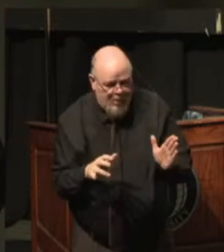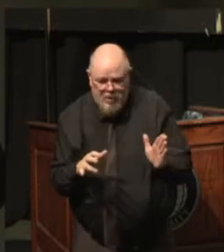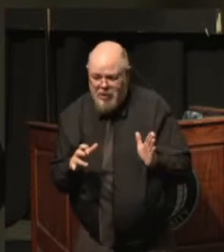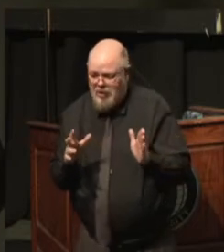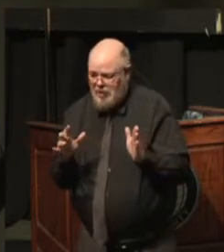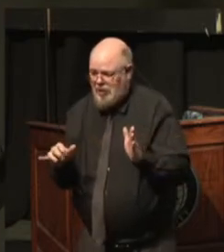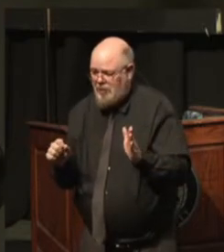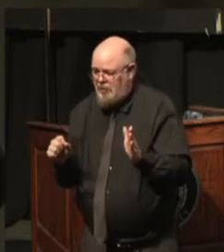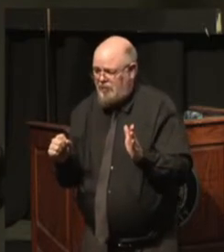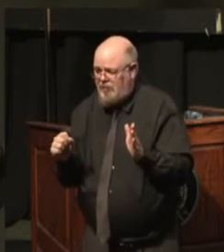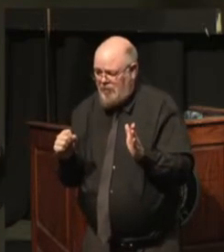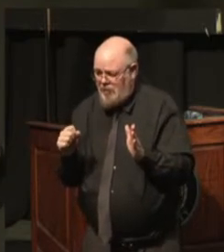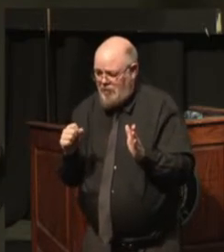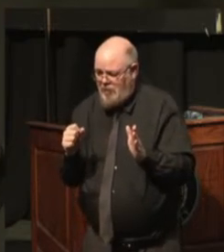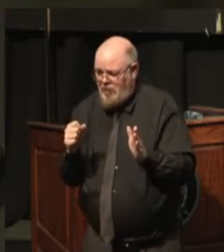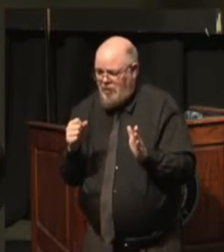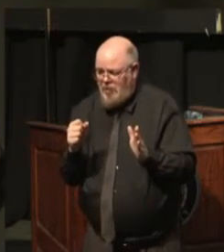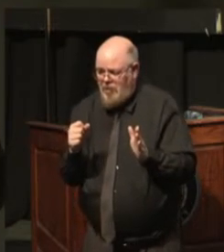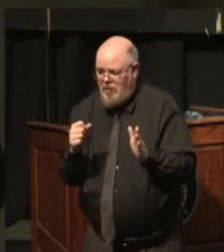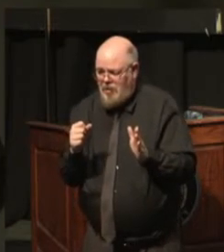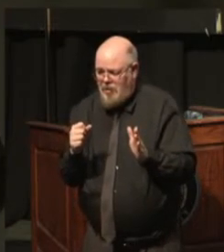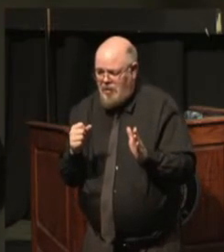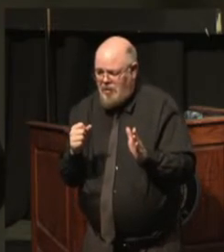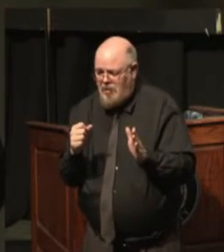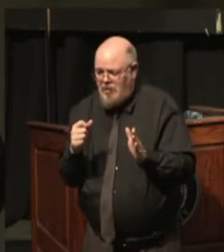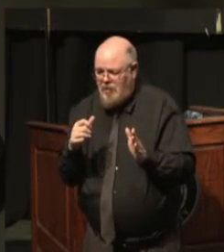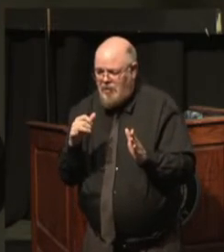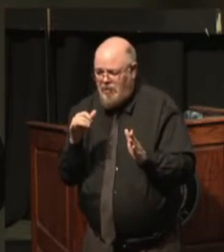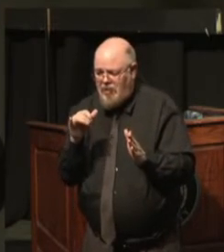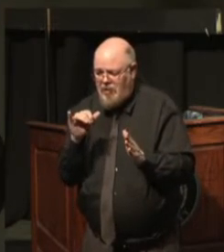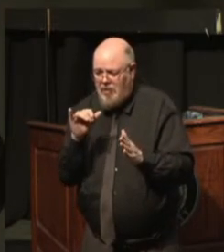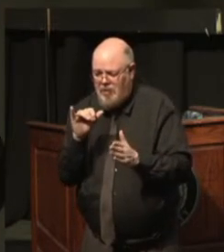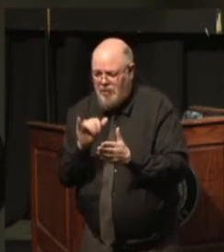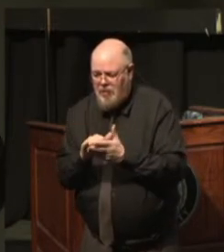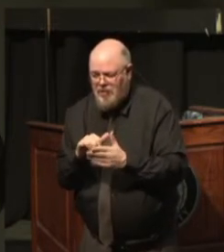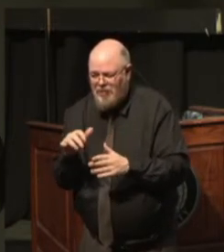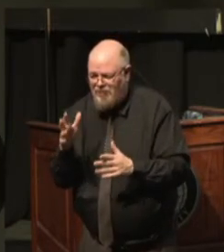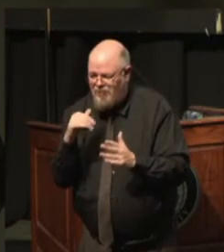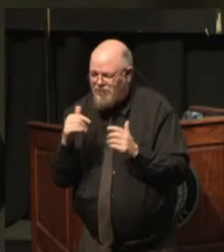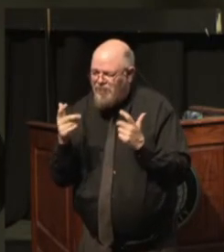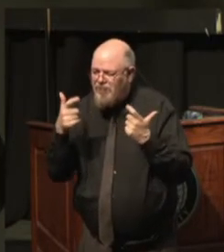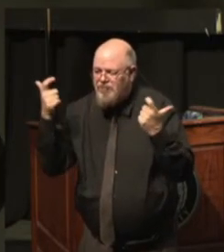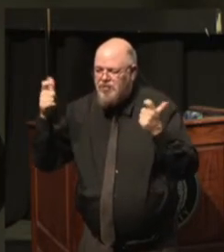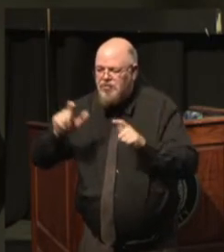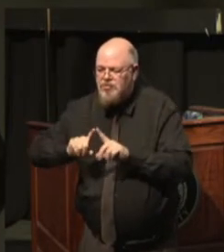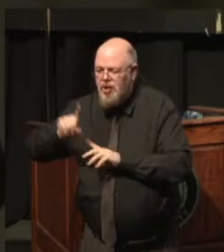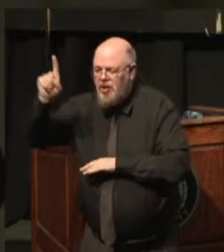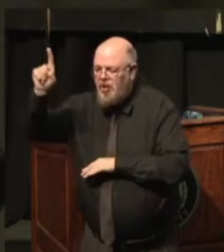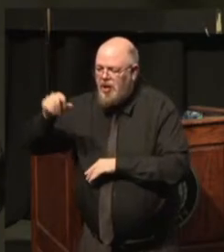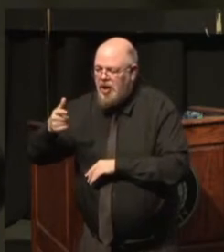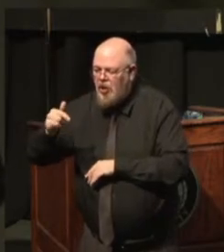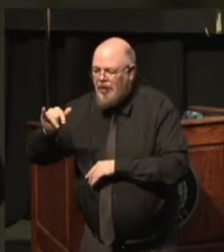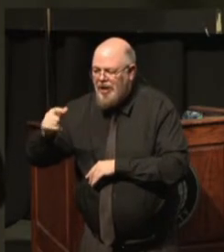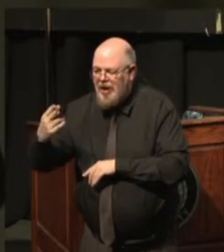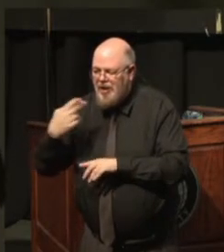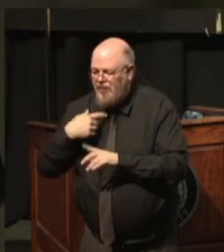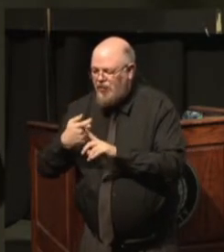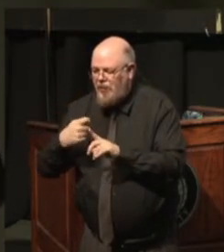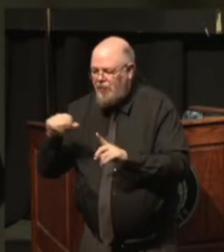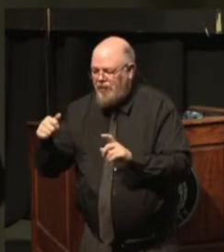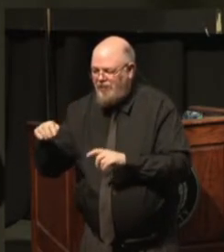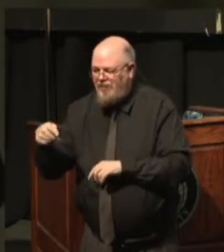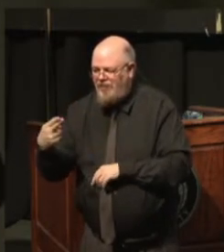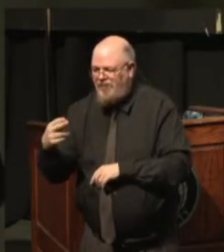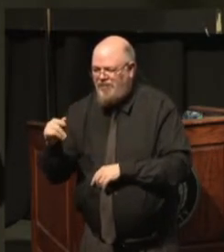Israelite, and they're constantly fighting each other. And the Israelites have had the upper hand a lot of it this time. So I guess Goliath wants to take things into his